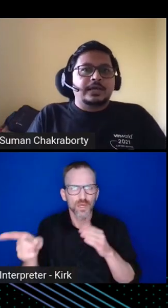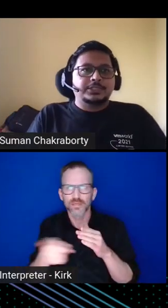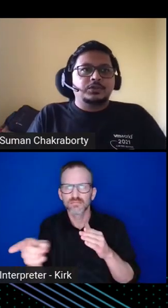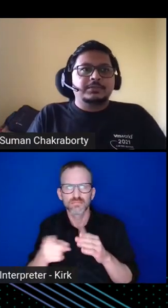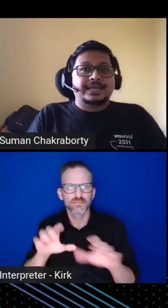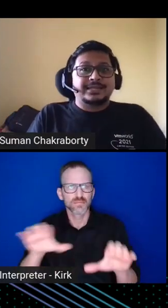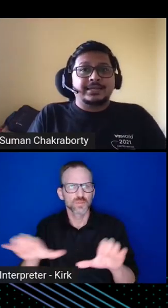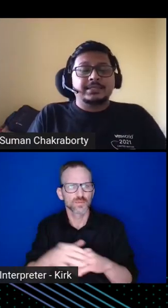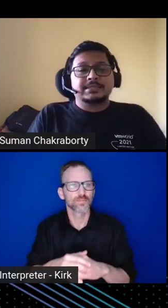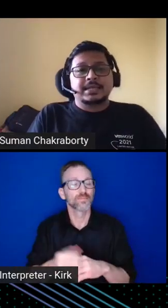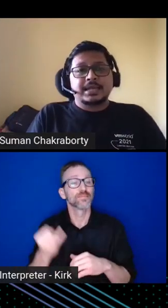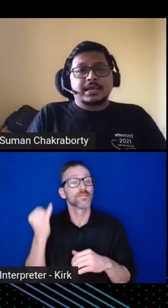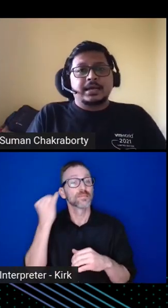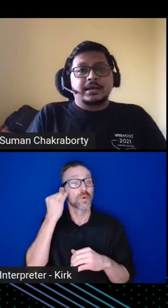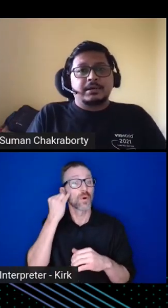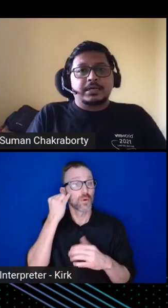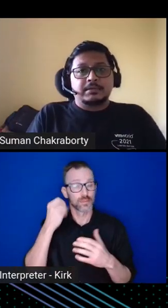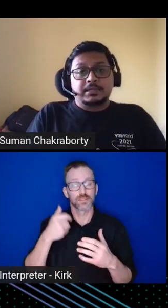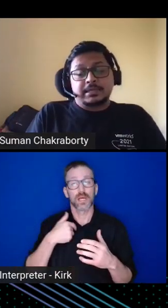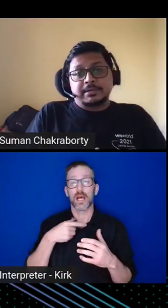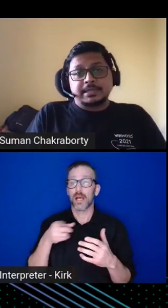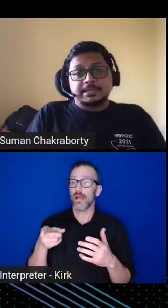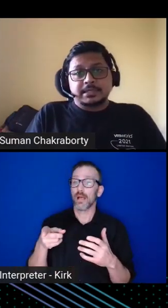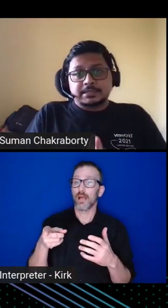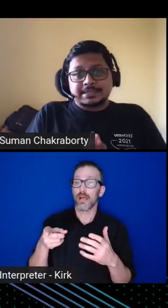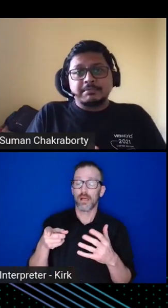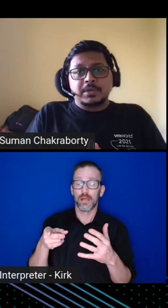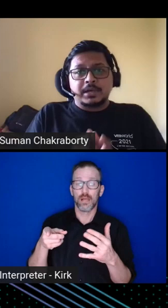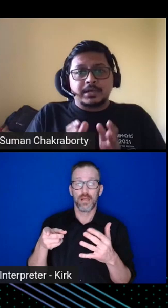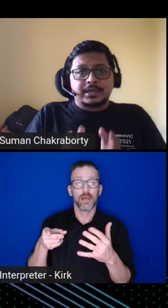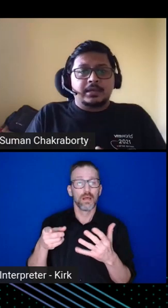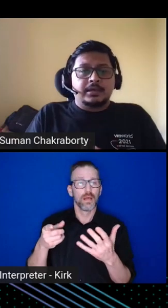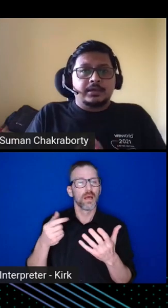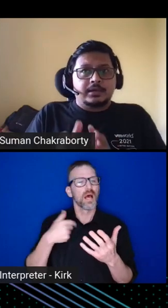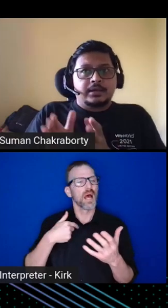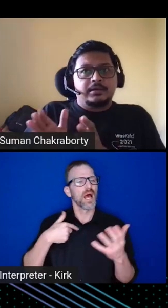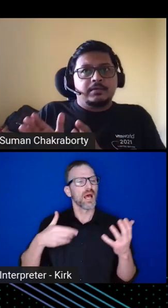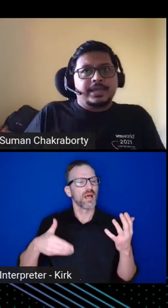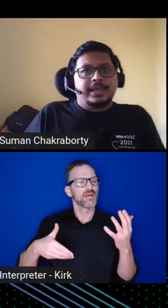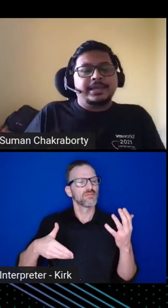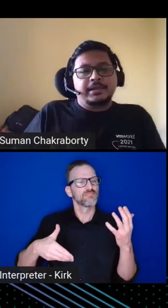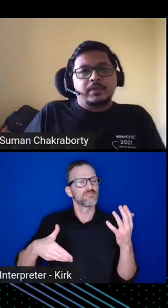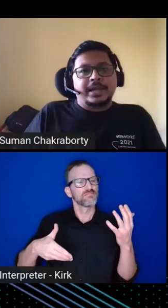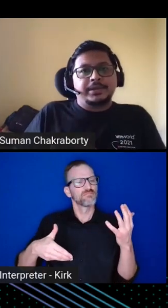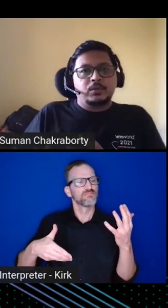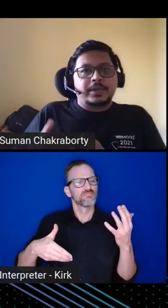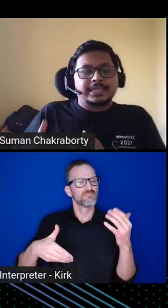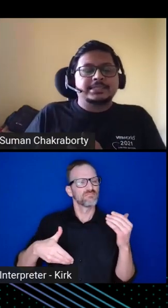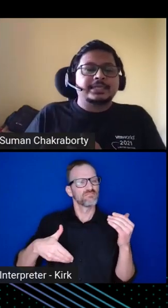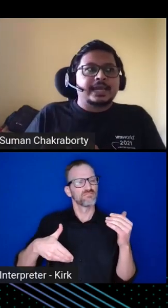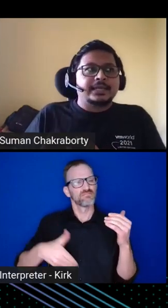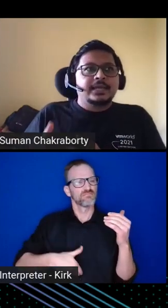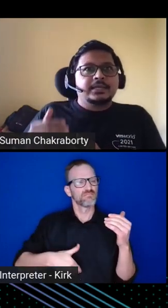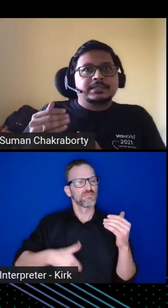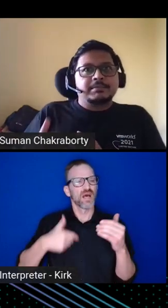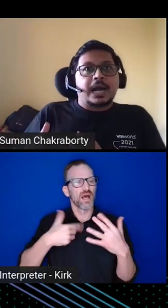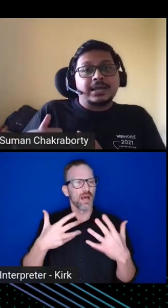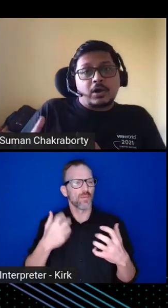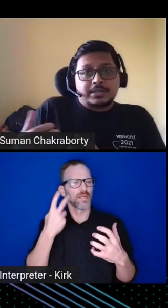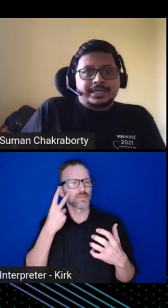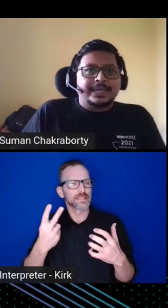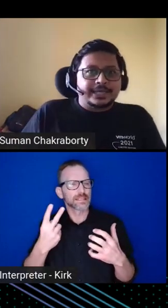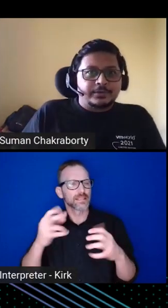you assume that there is some area where you can see that